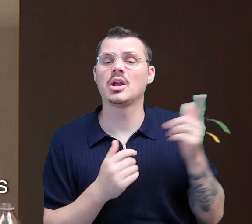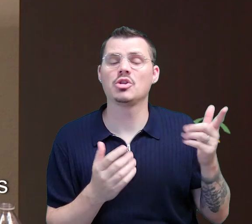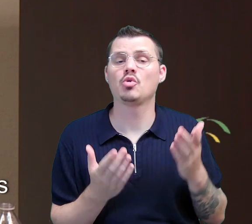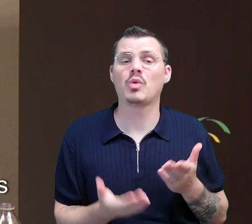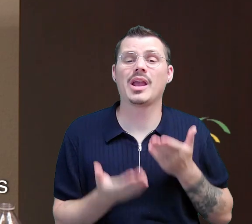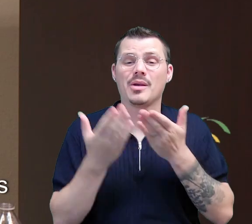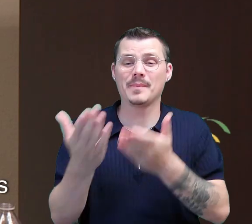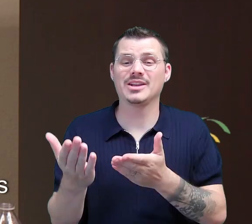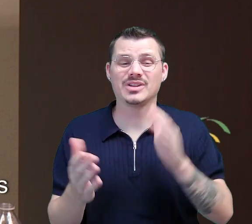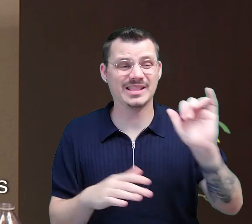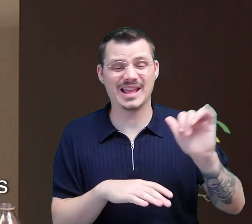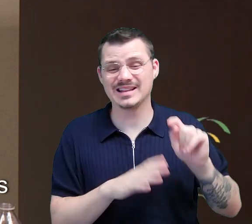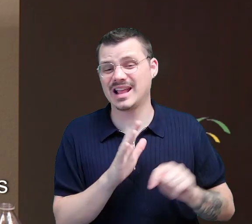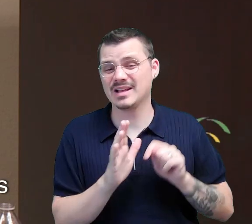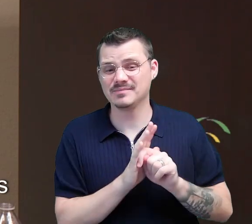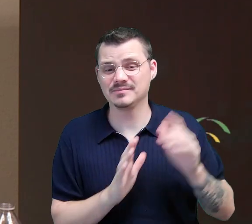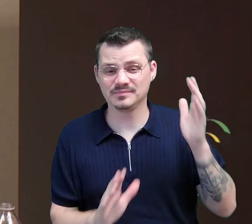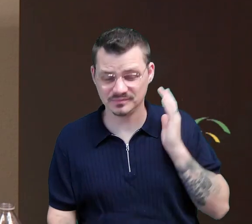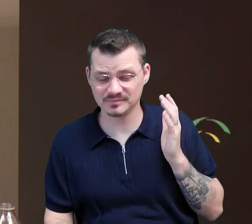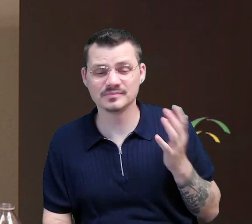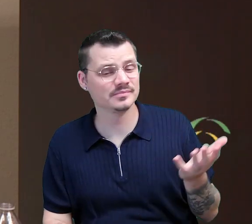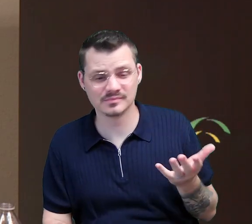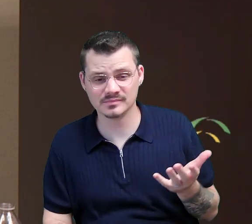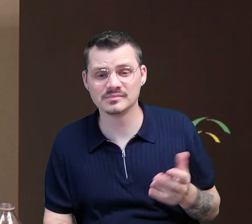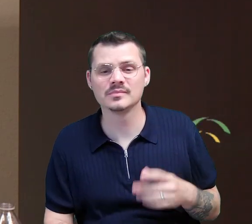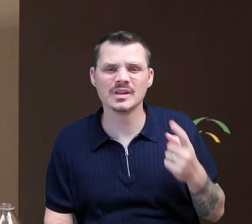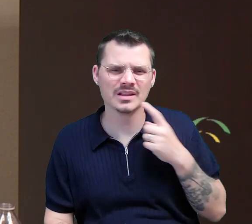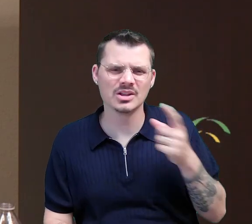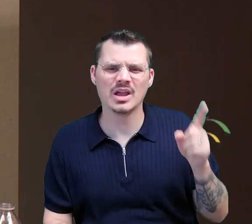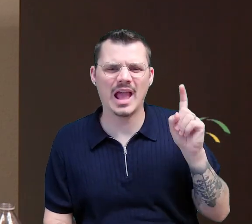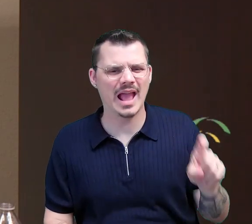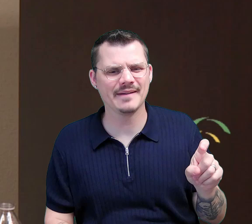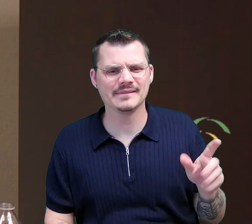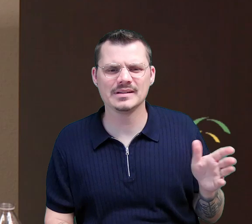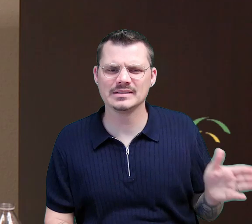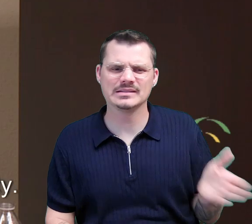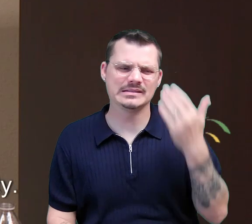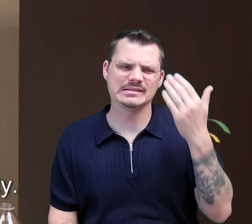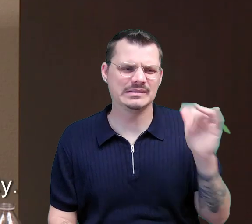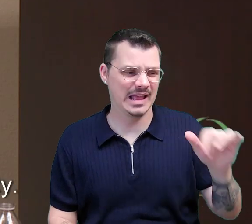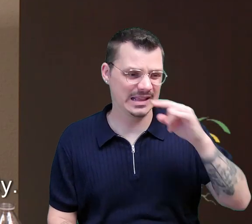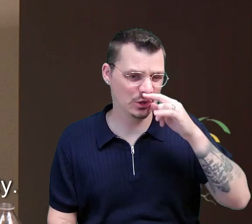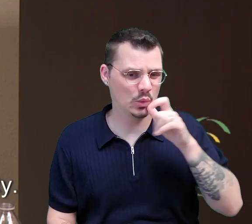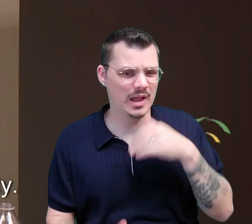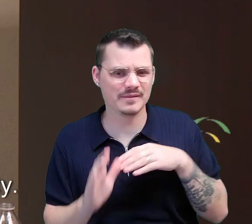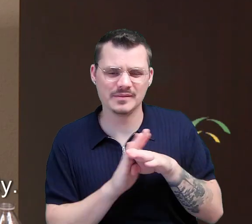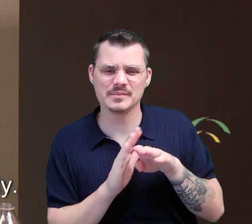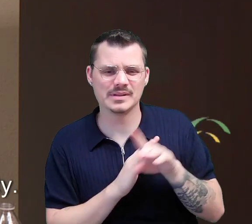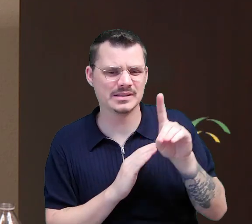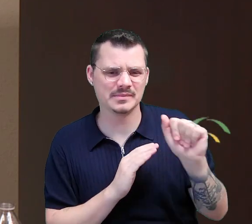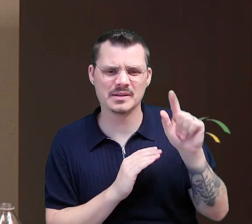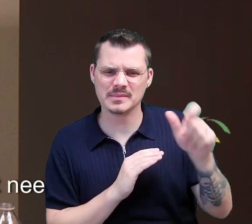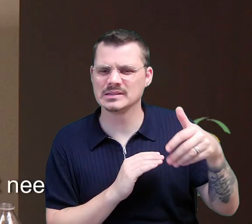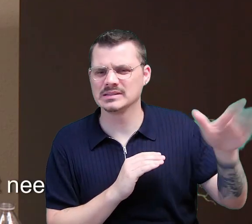the recommendation in those days was that, well, you got to get rid of the kid with the developmental